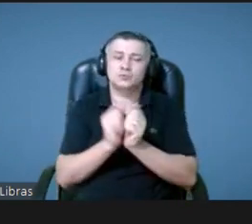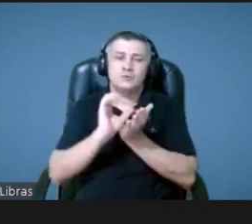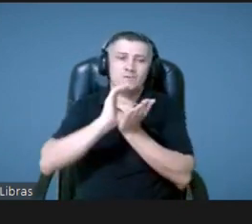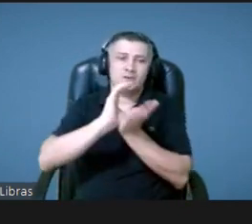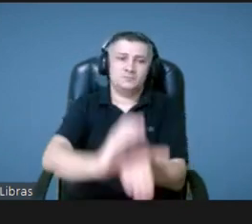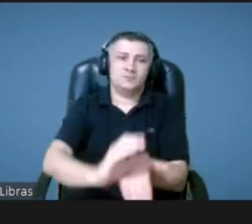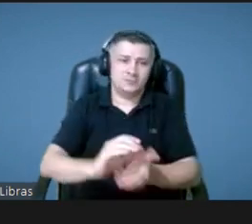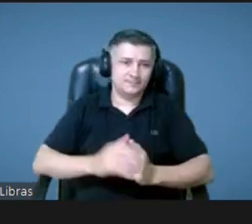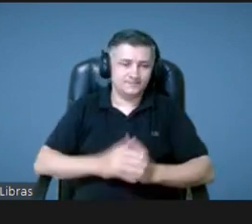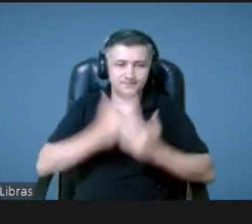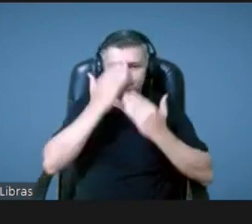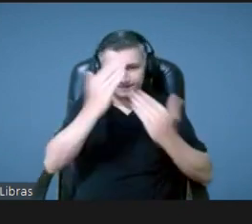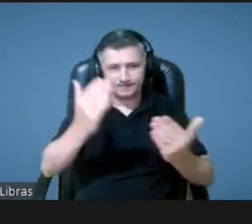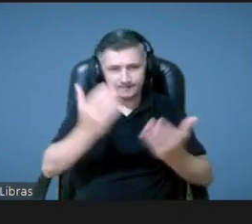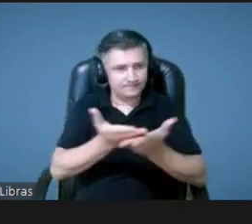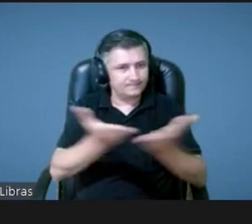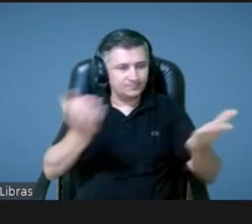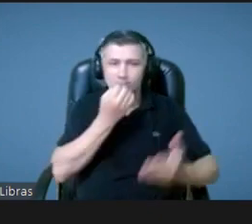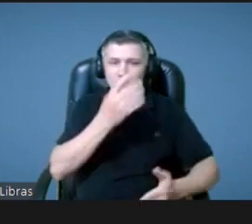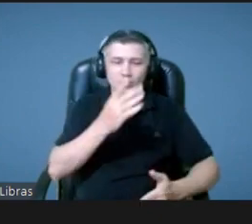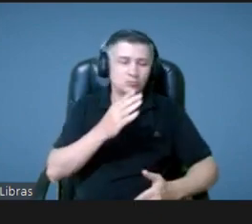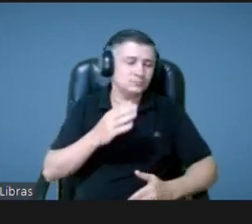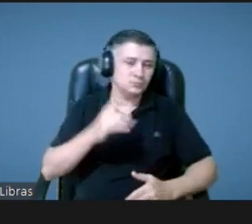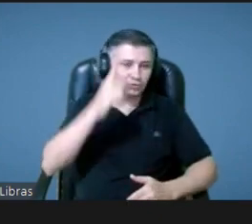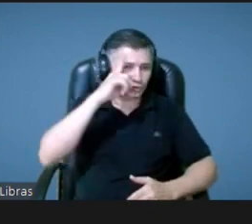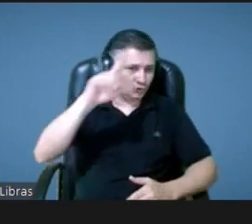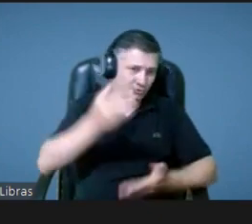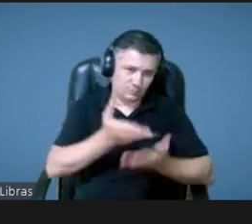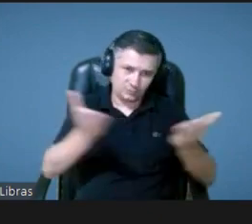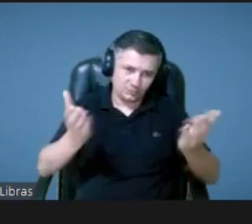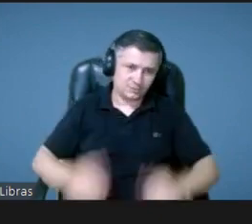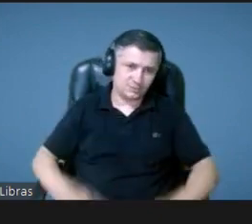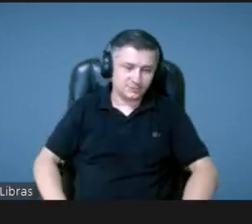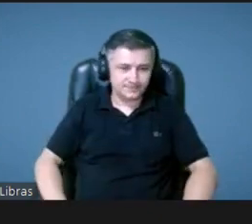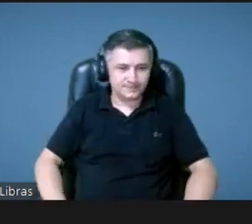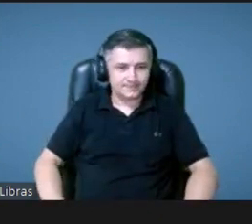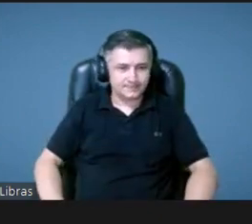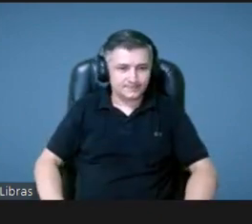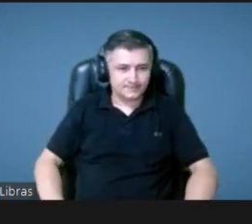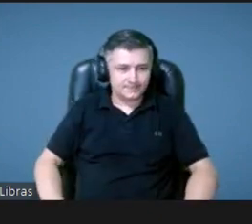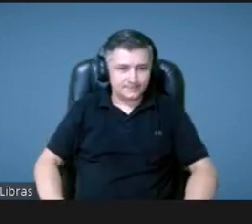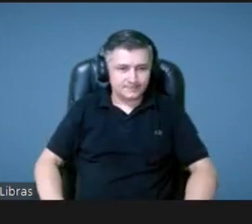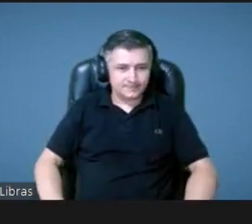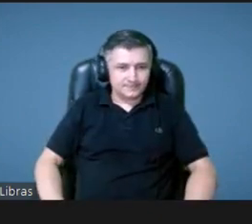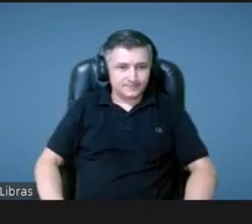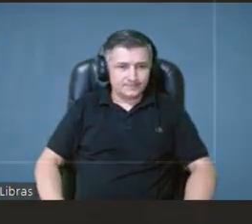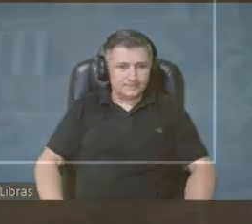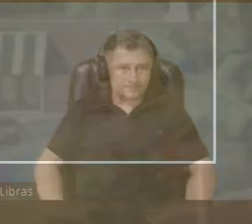for what they have been doing to interact with investors. Thank you very much.